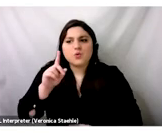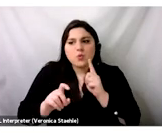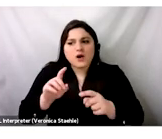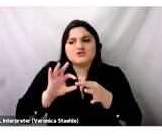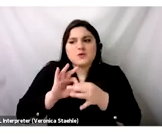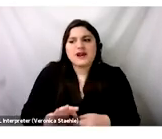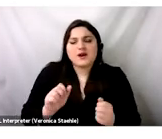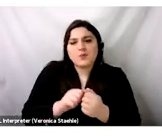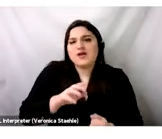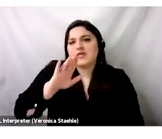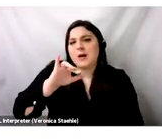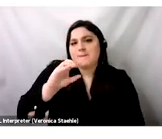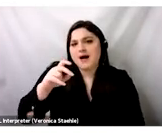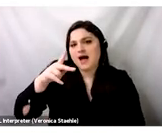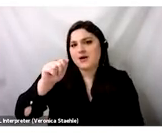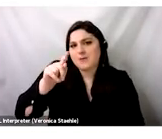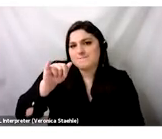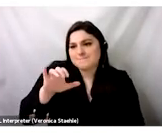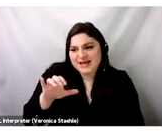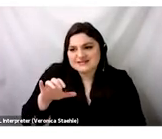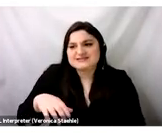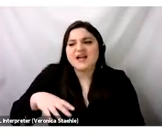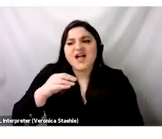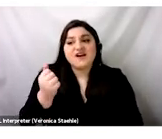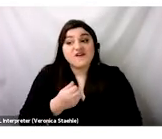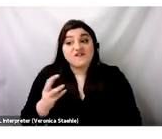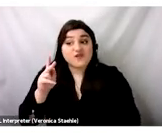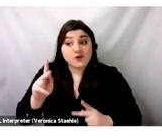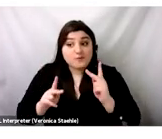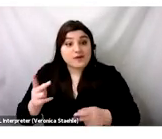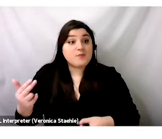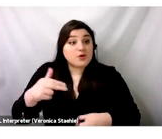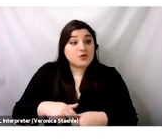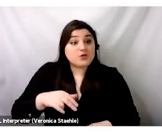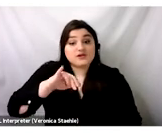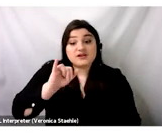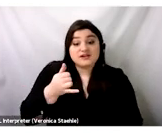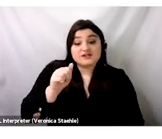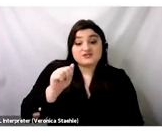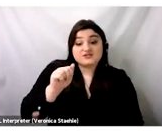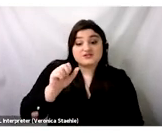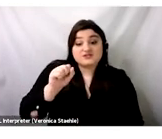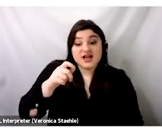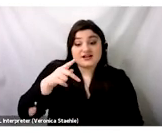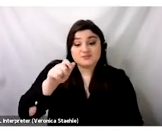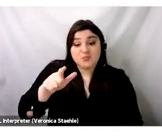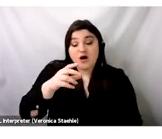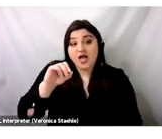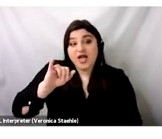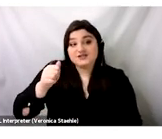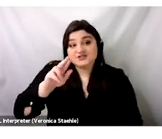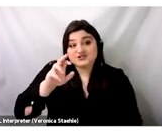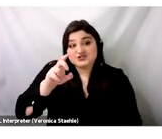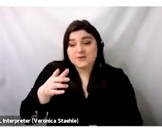as, you know, a more sustainable alternative. And a few people, including Jaspel and Jared, are asking if you